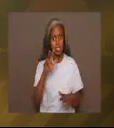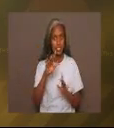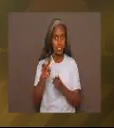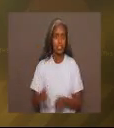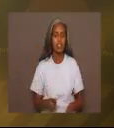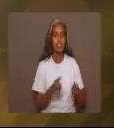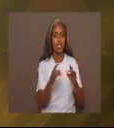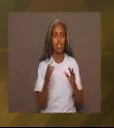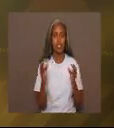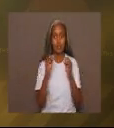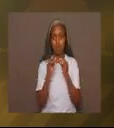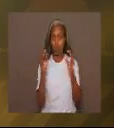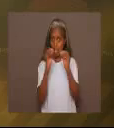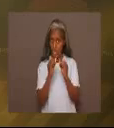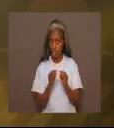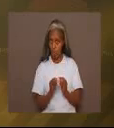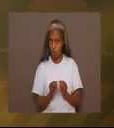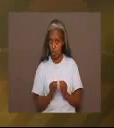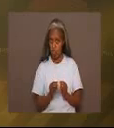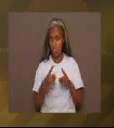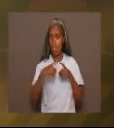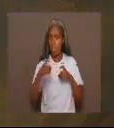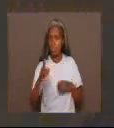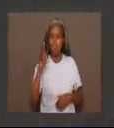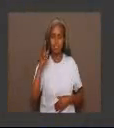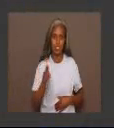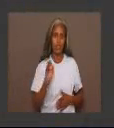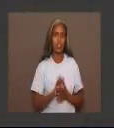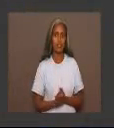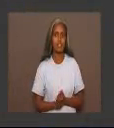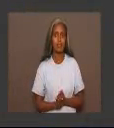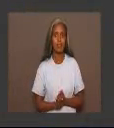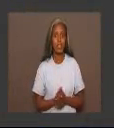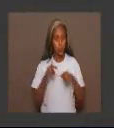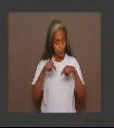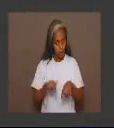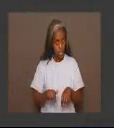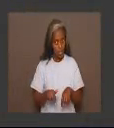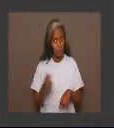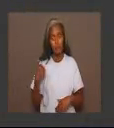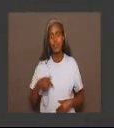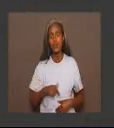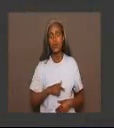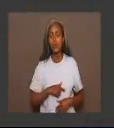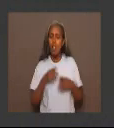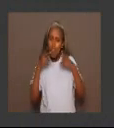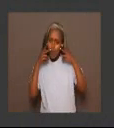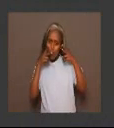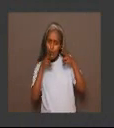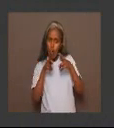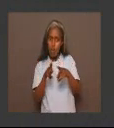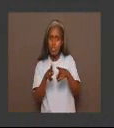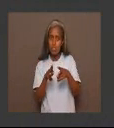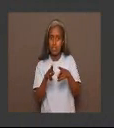techniques to calculate antiderivatives. Today, we will focus